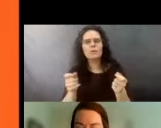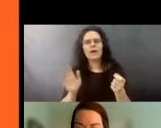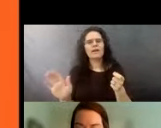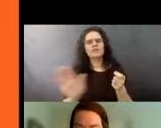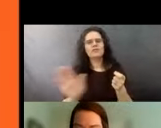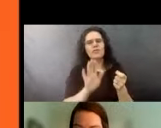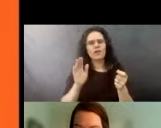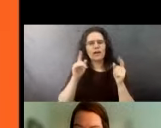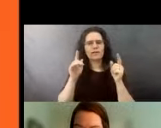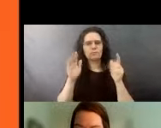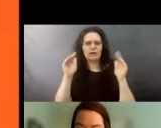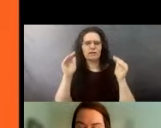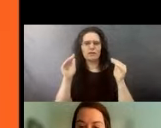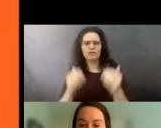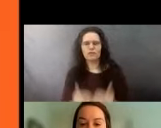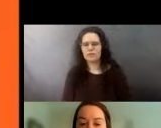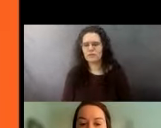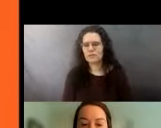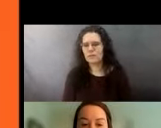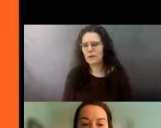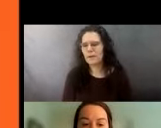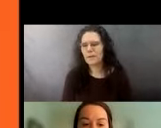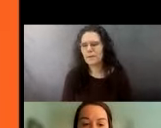the MLP?